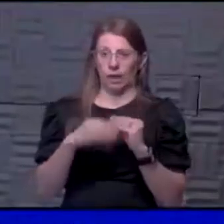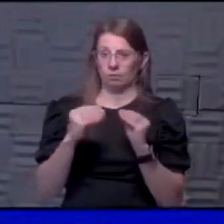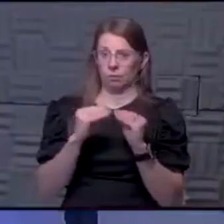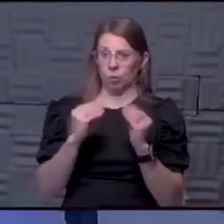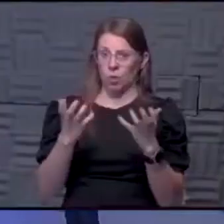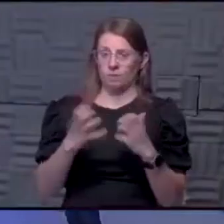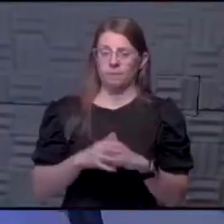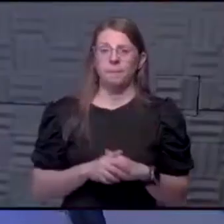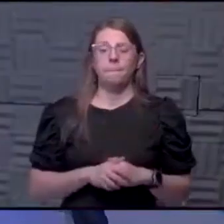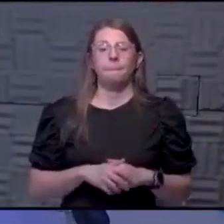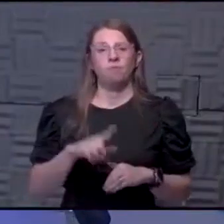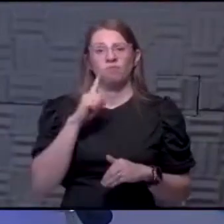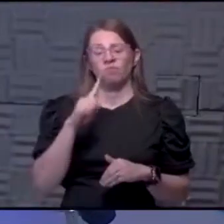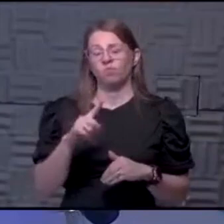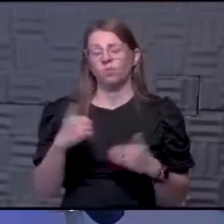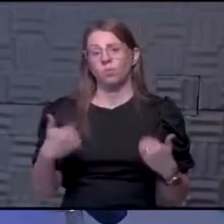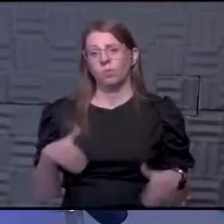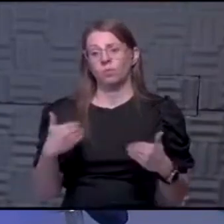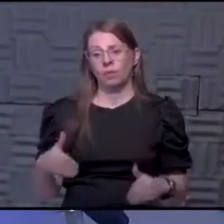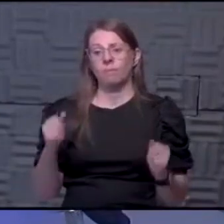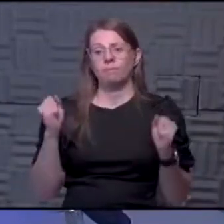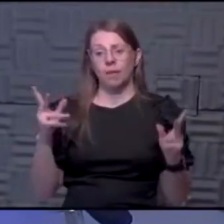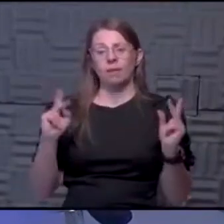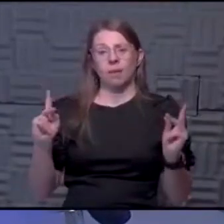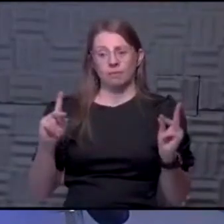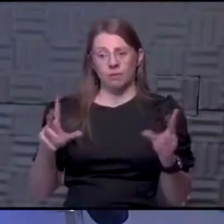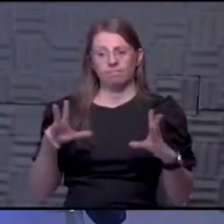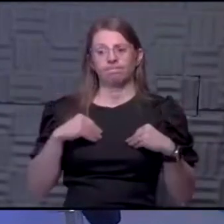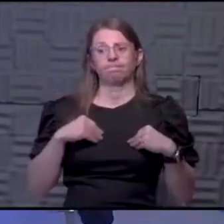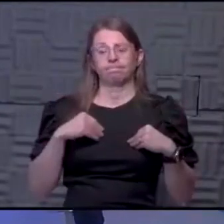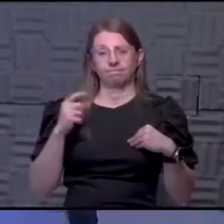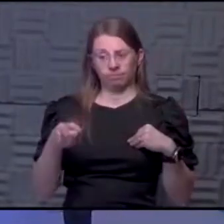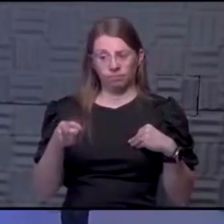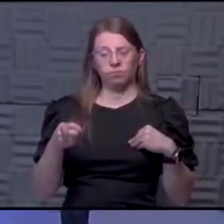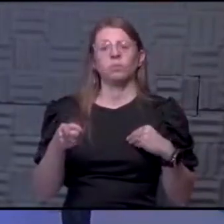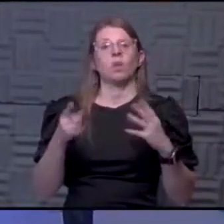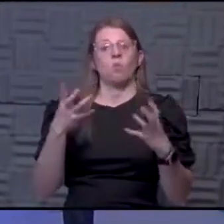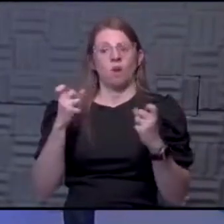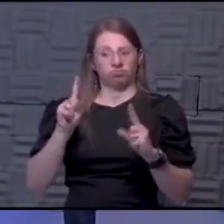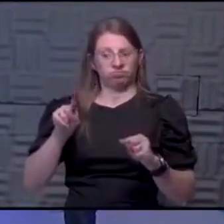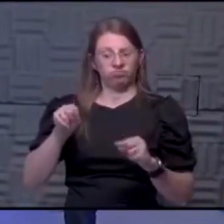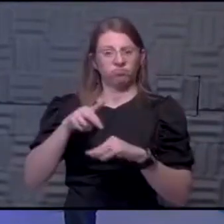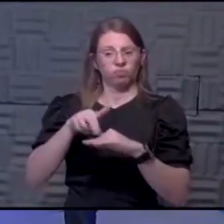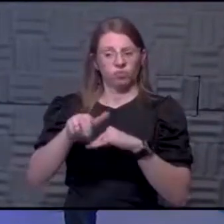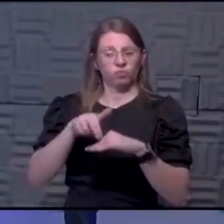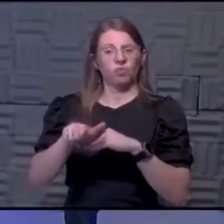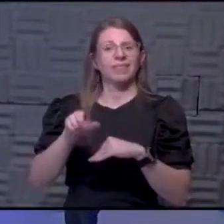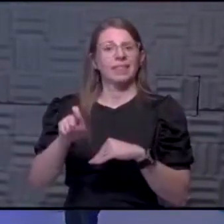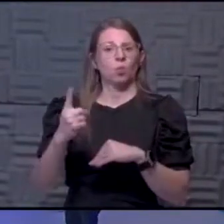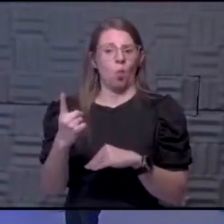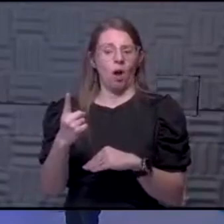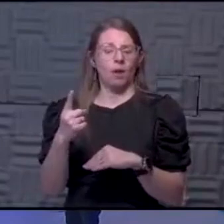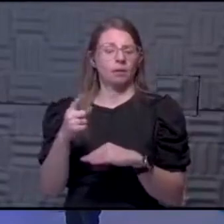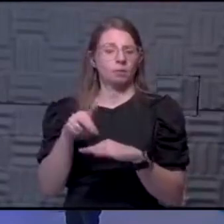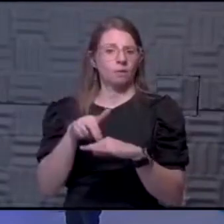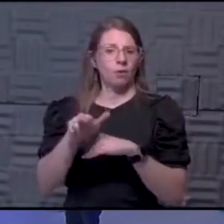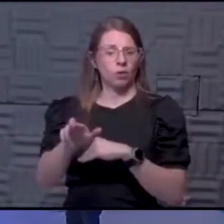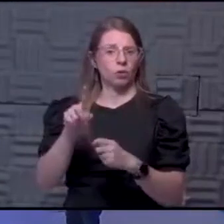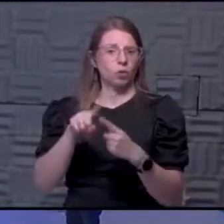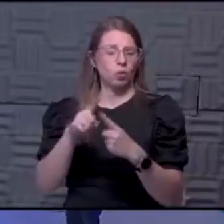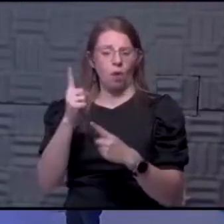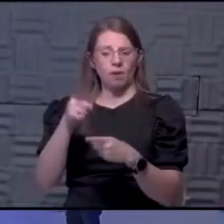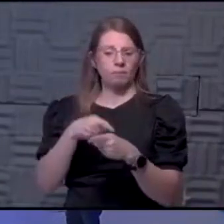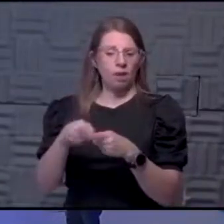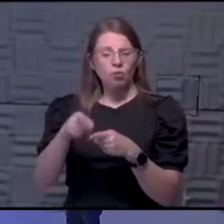Hawk? I mean, I think it's been greatly received, and there are a lot of patients who need referral to one specialty or another because of